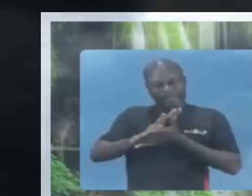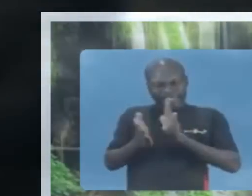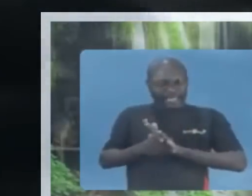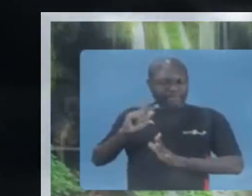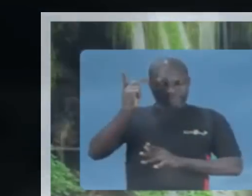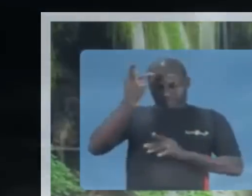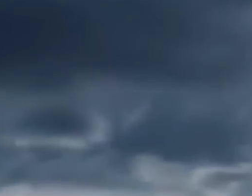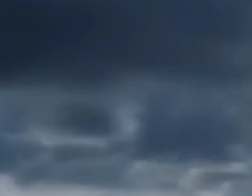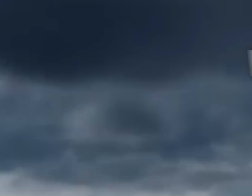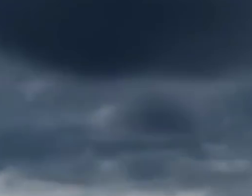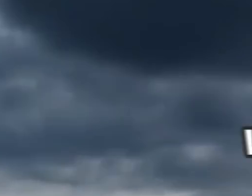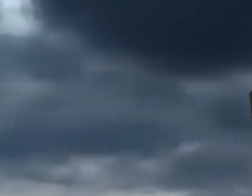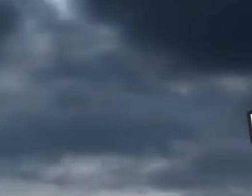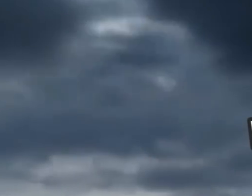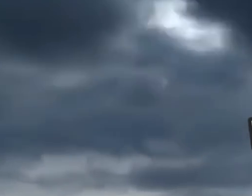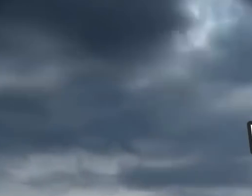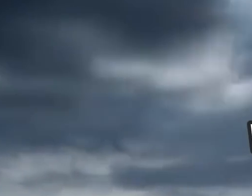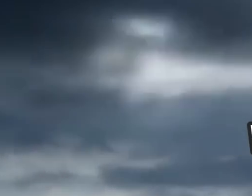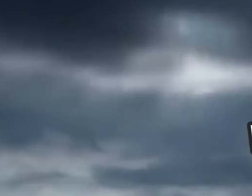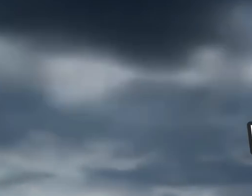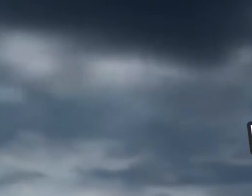the other politicians.